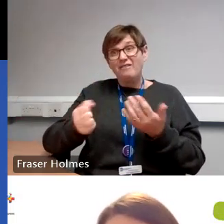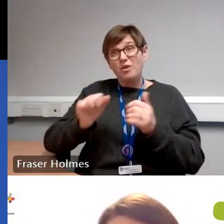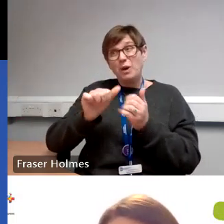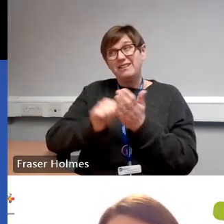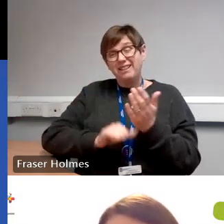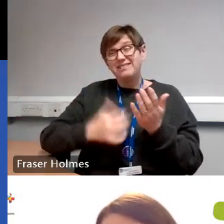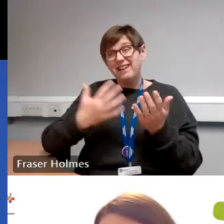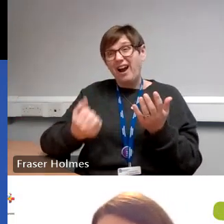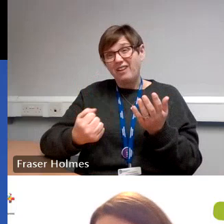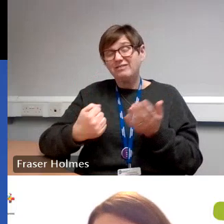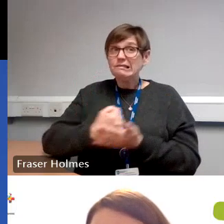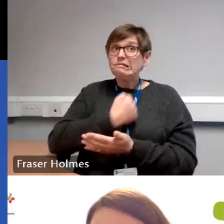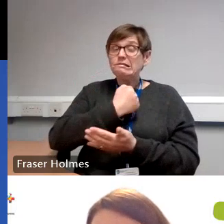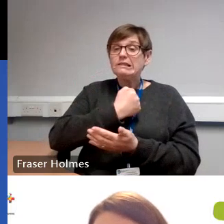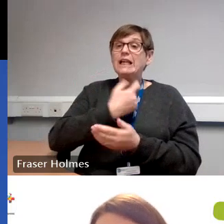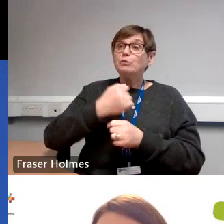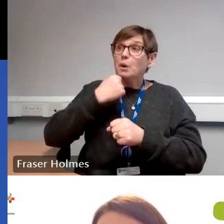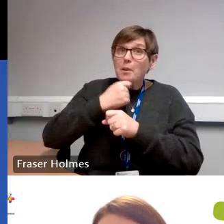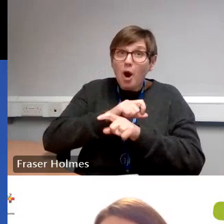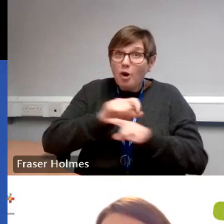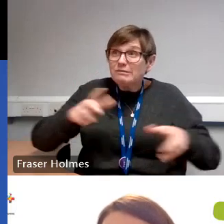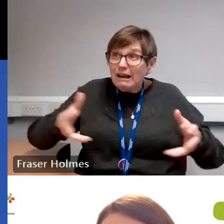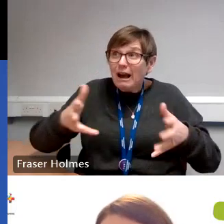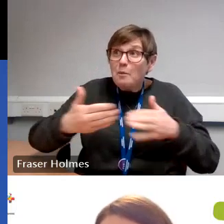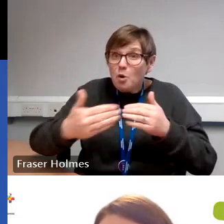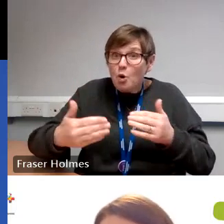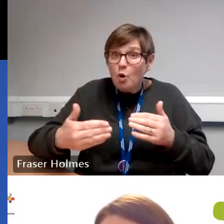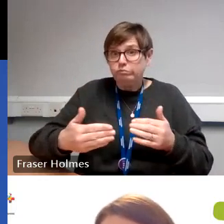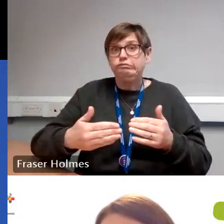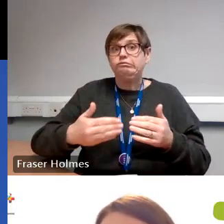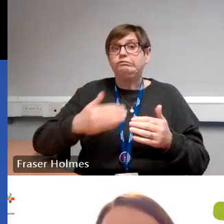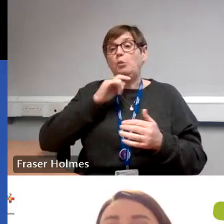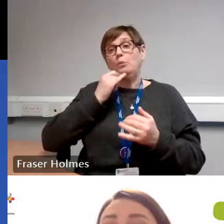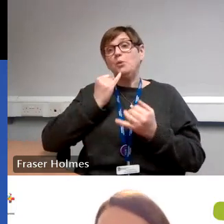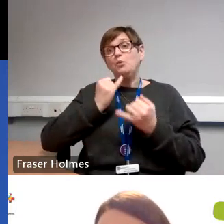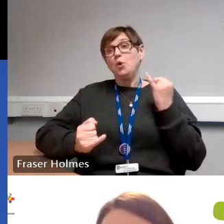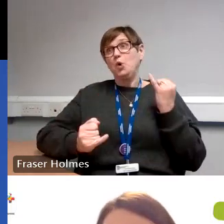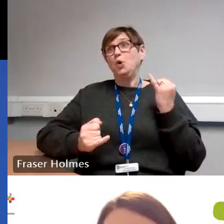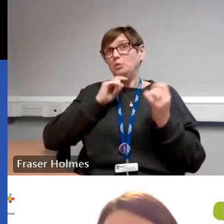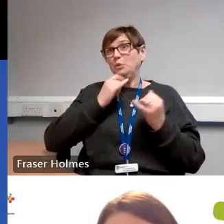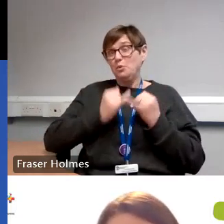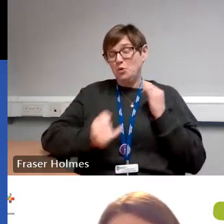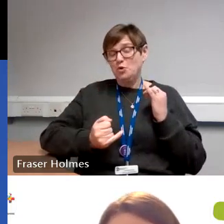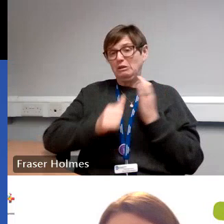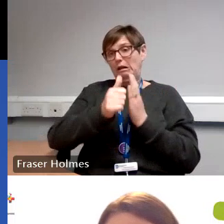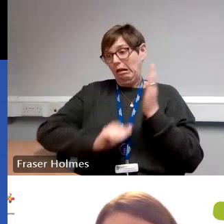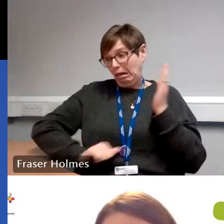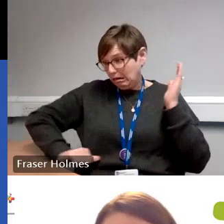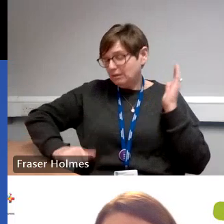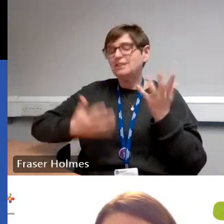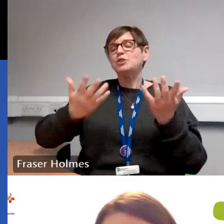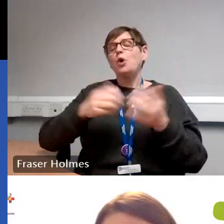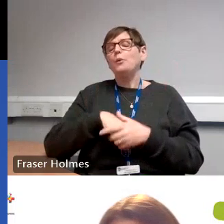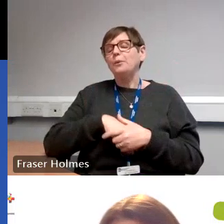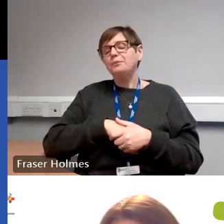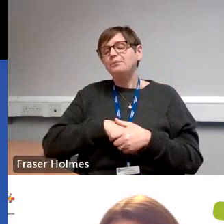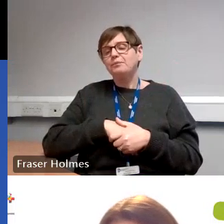lists. If we promoted it anymore, I think it'd be would be even more inundated, to say the